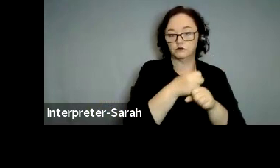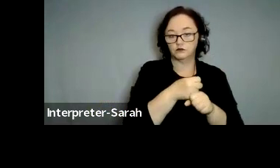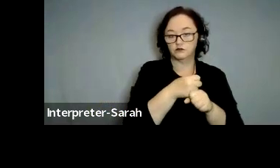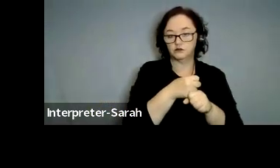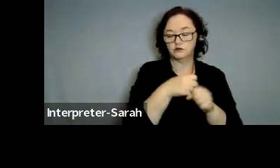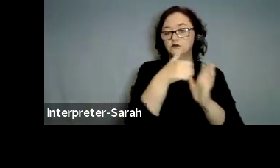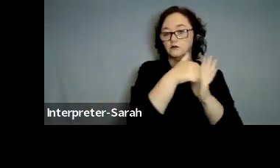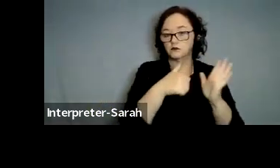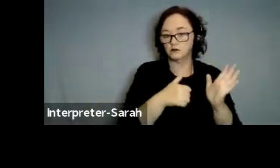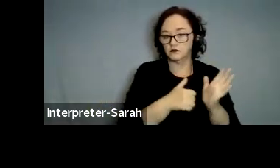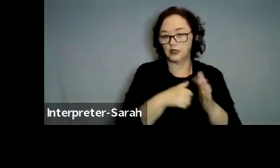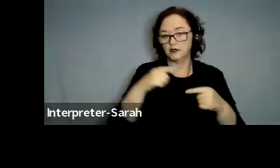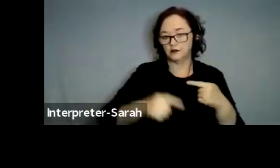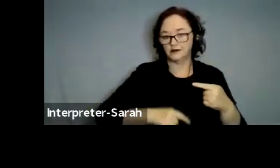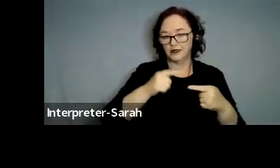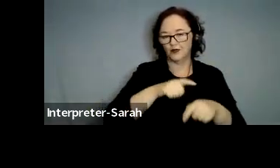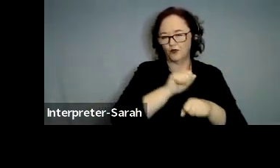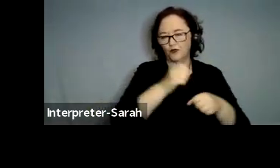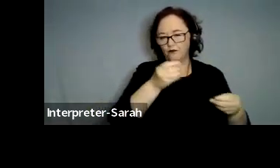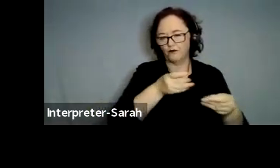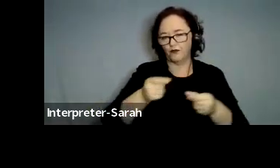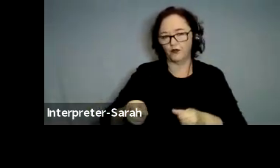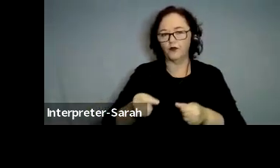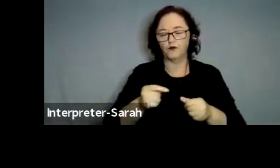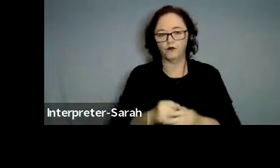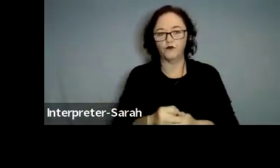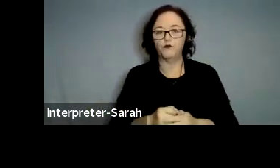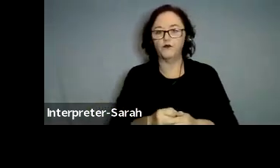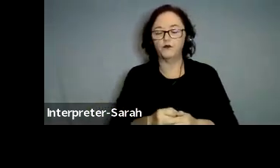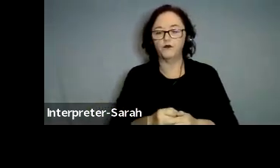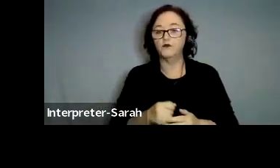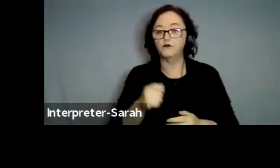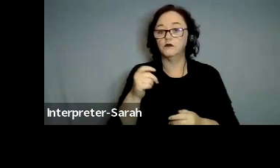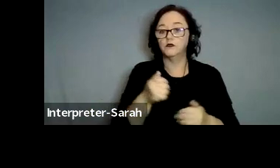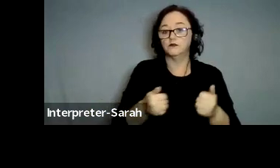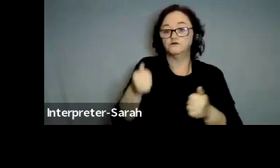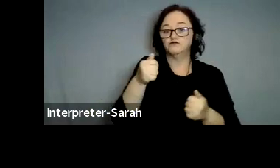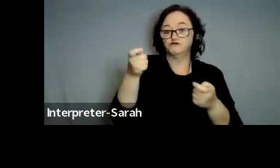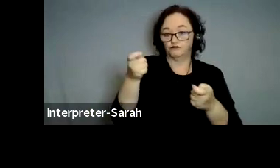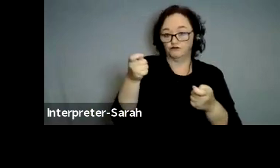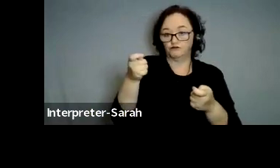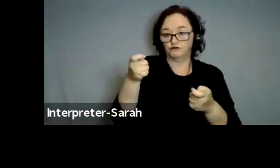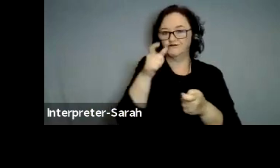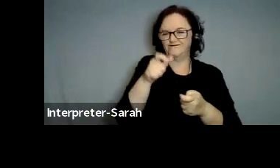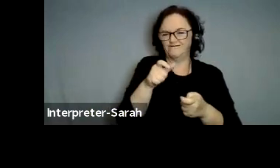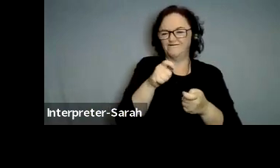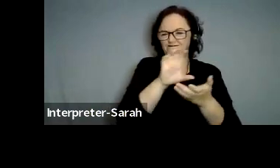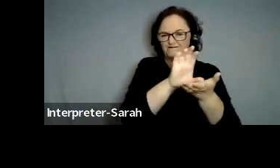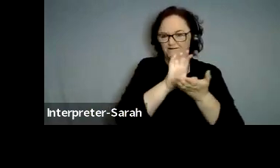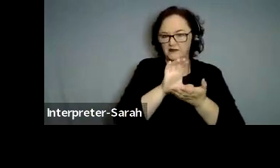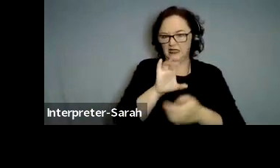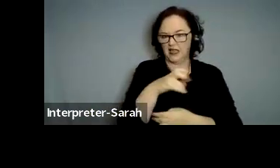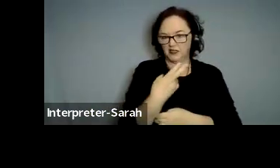workflow. And you can see here that an administrative person receives the cash, and that can be in any kind of manner. I